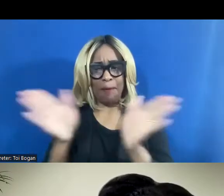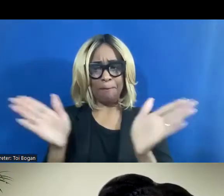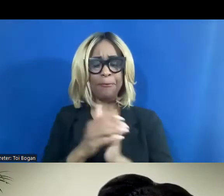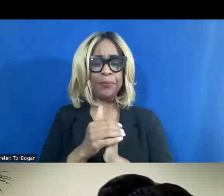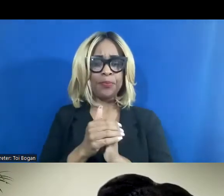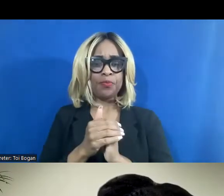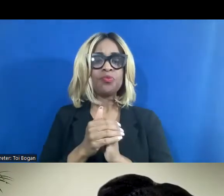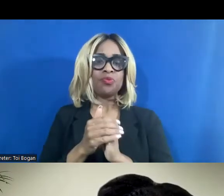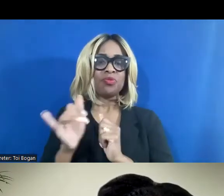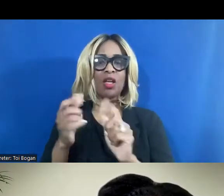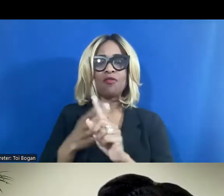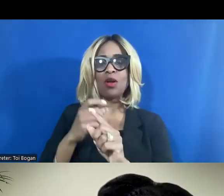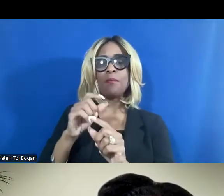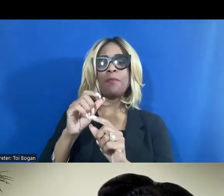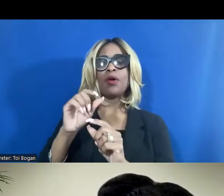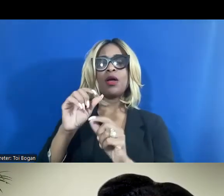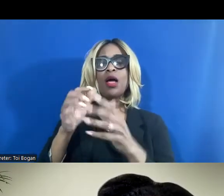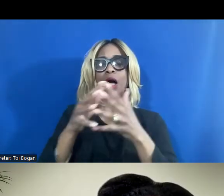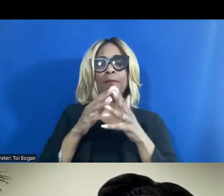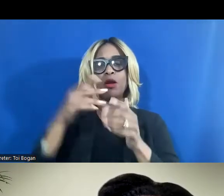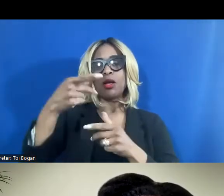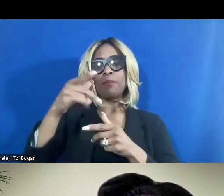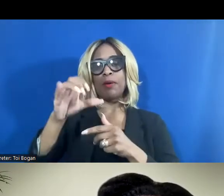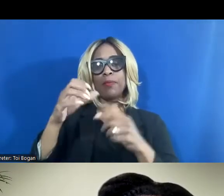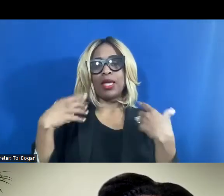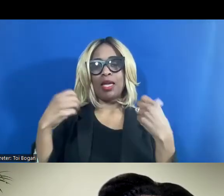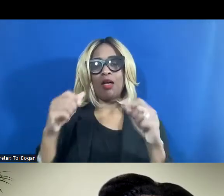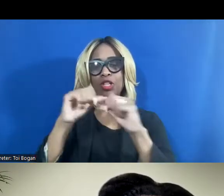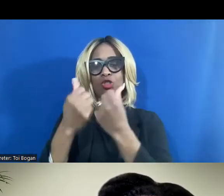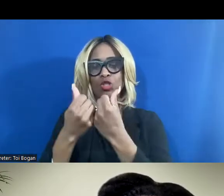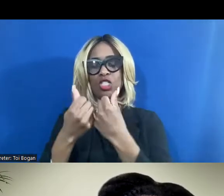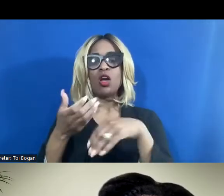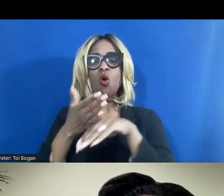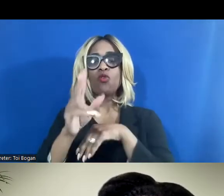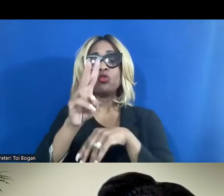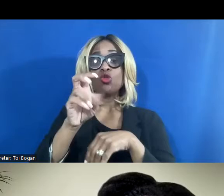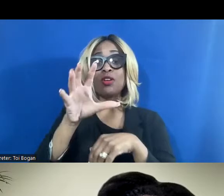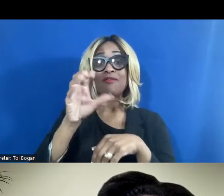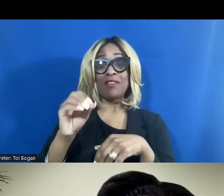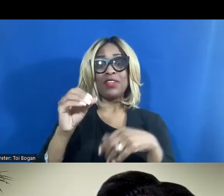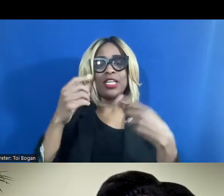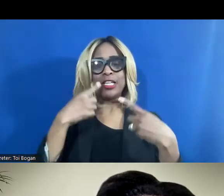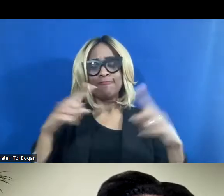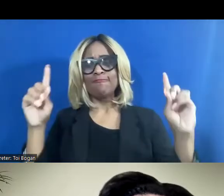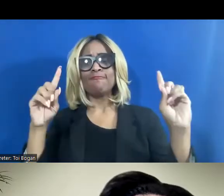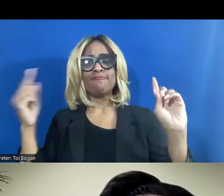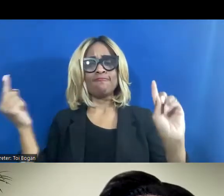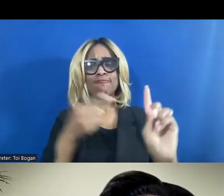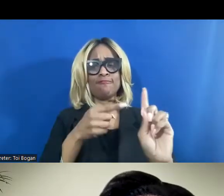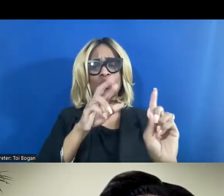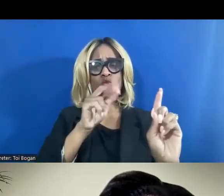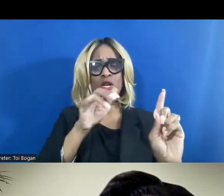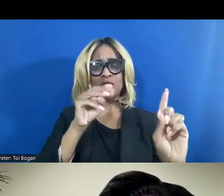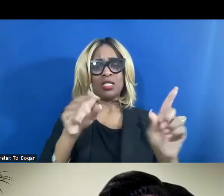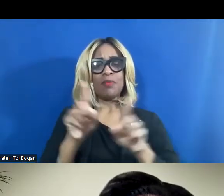According to the American Public Health Association, over 250 declarations of racism as a public